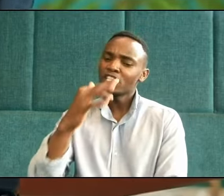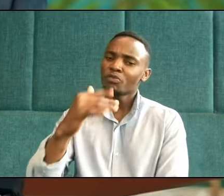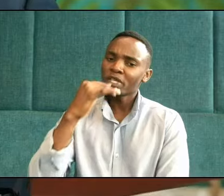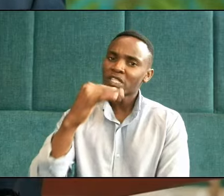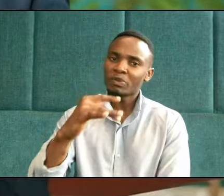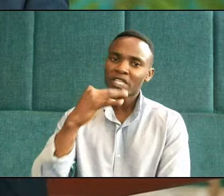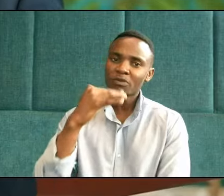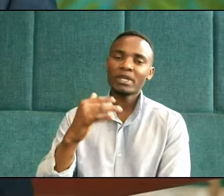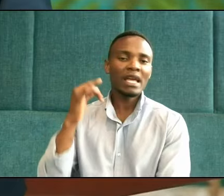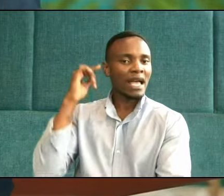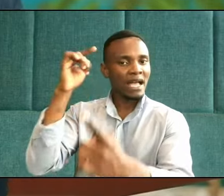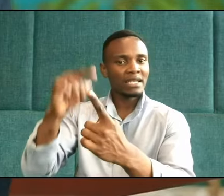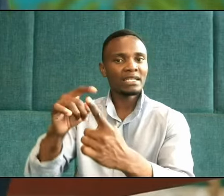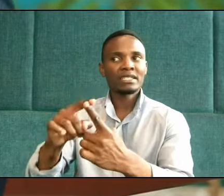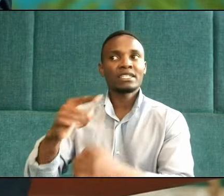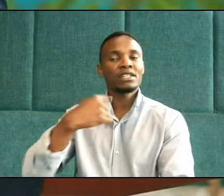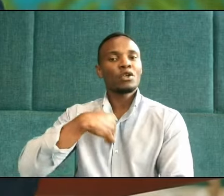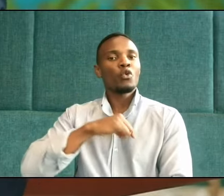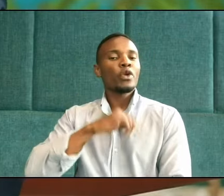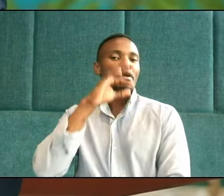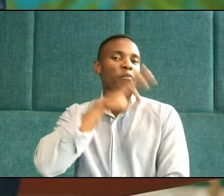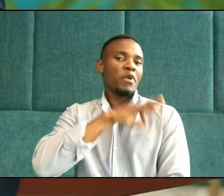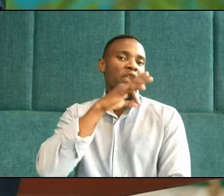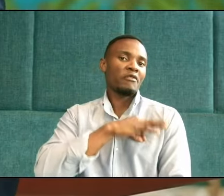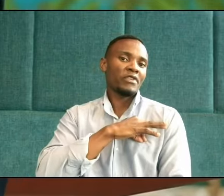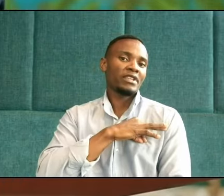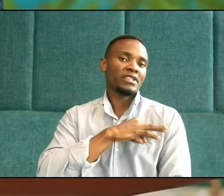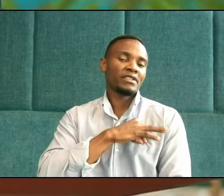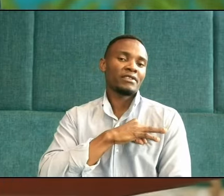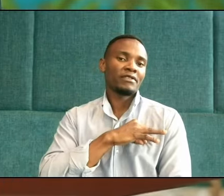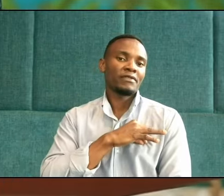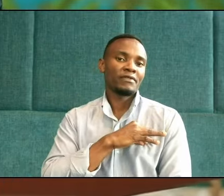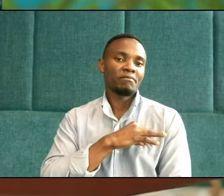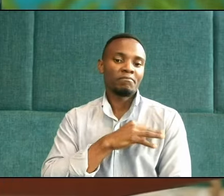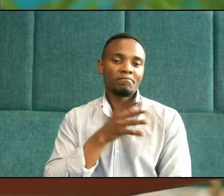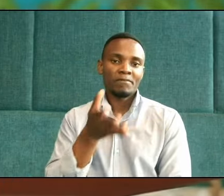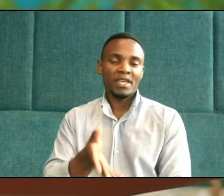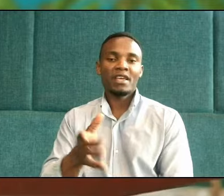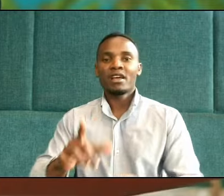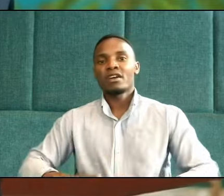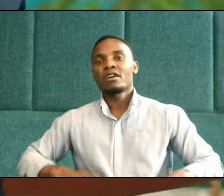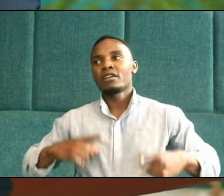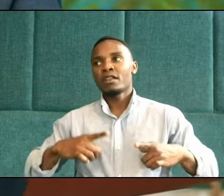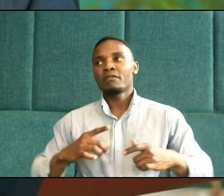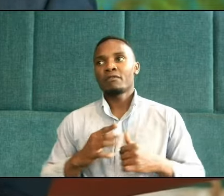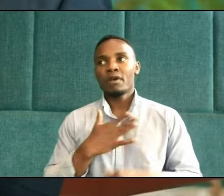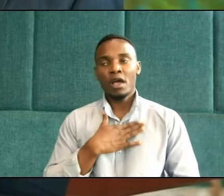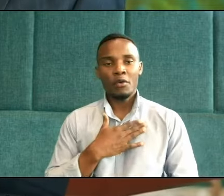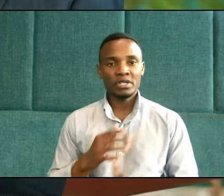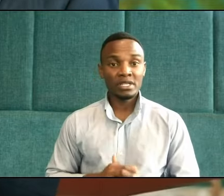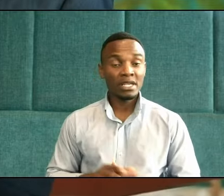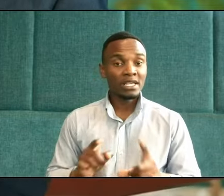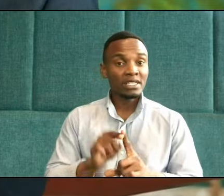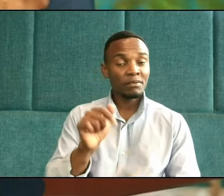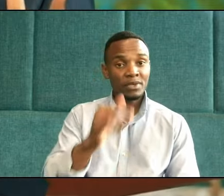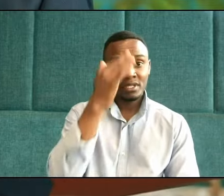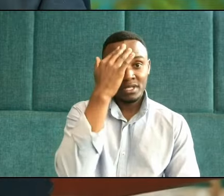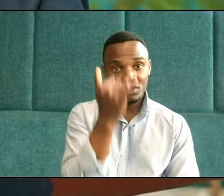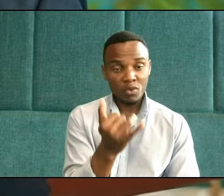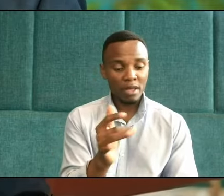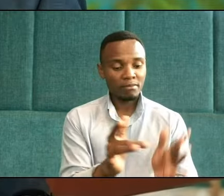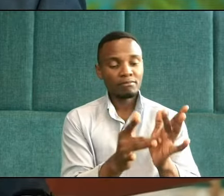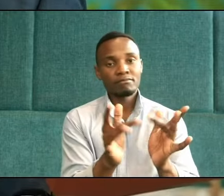until we start eating the fruits of it in this life. And that is why the Bible